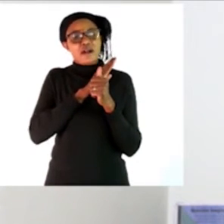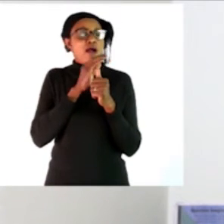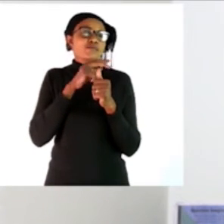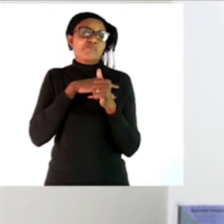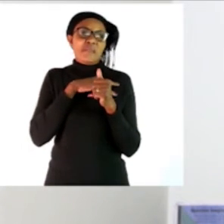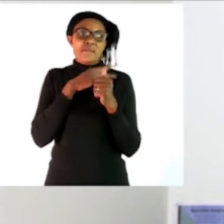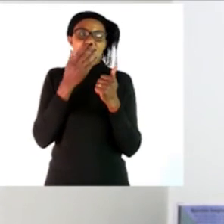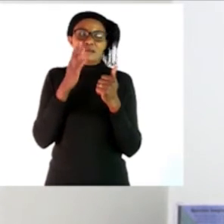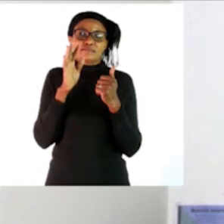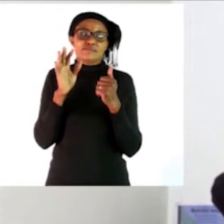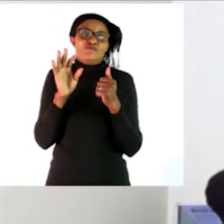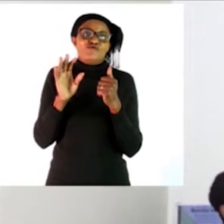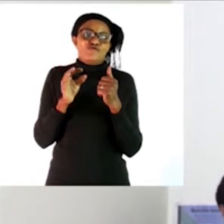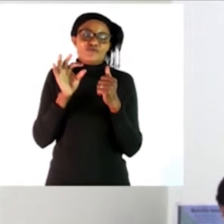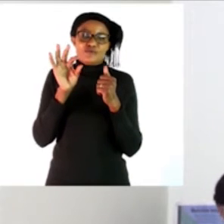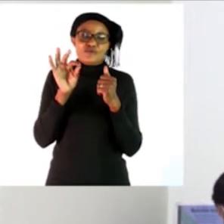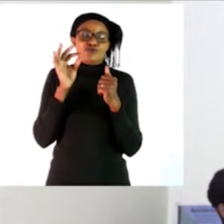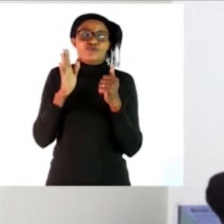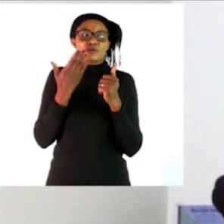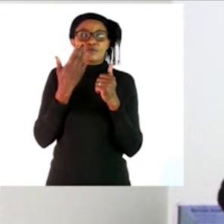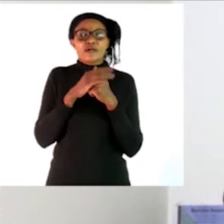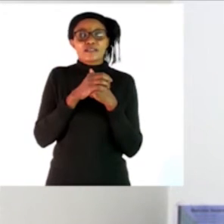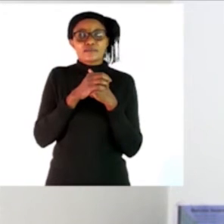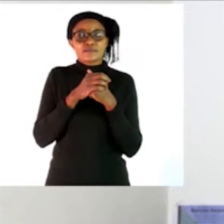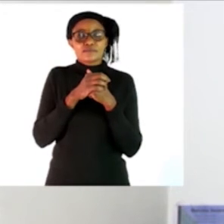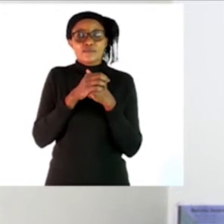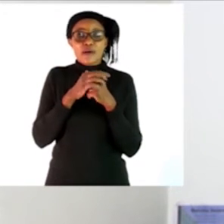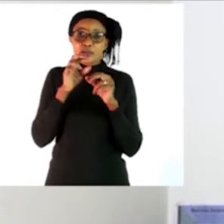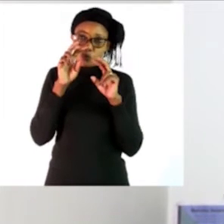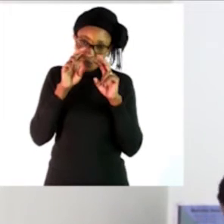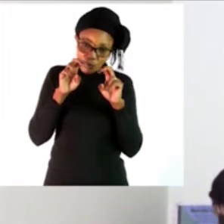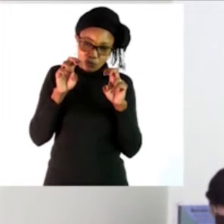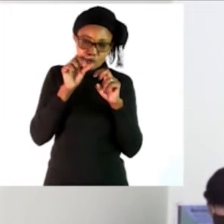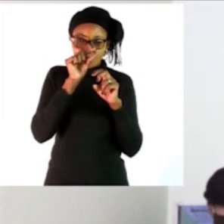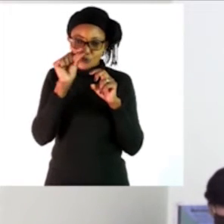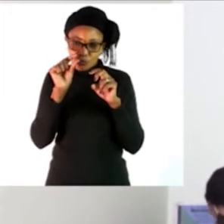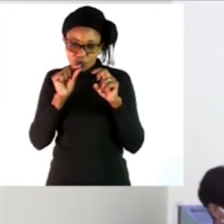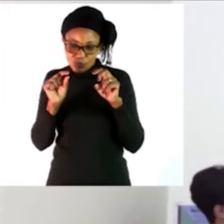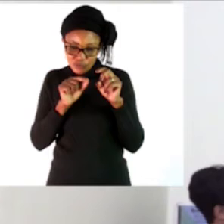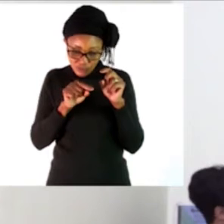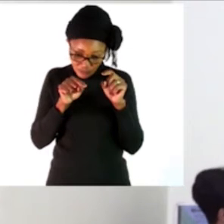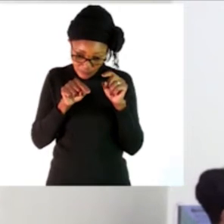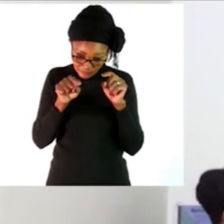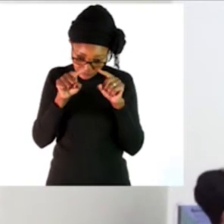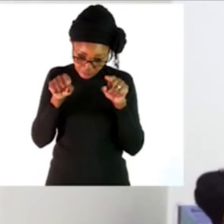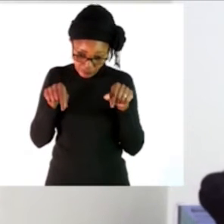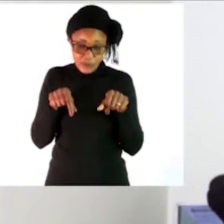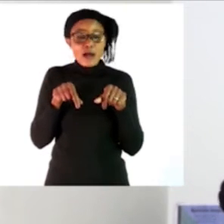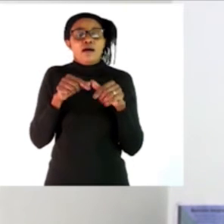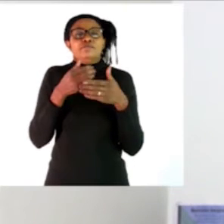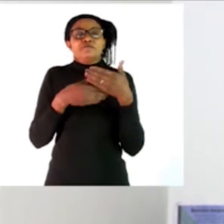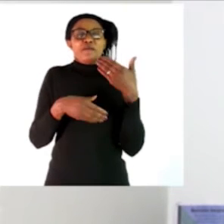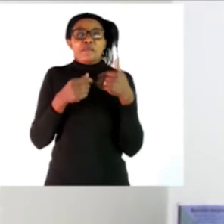use any color. But you have to search for the words here on this page. Good.